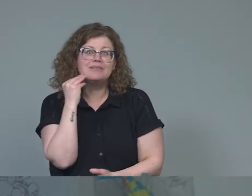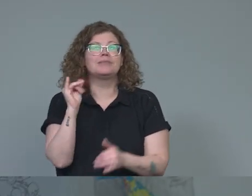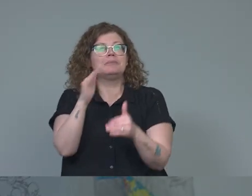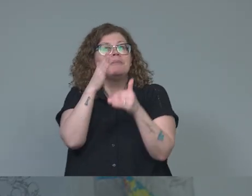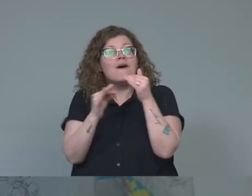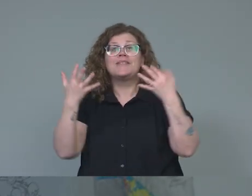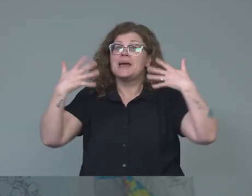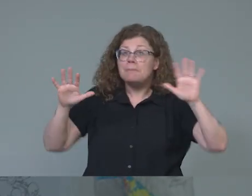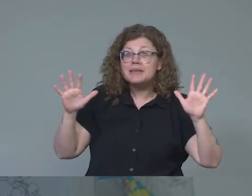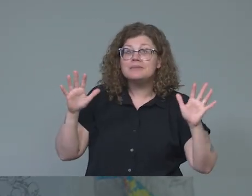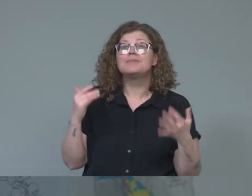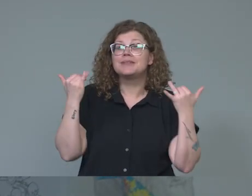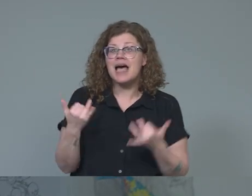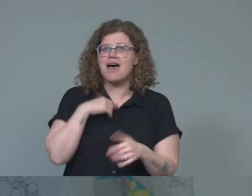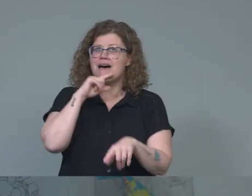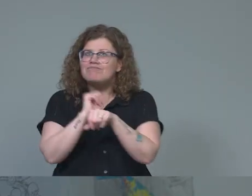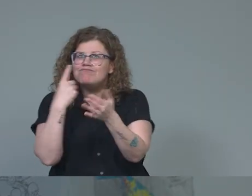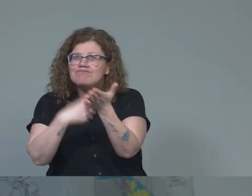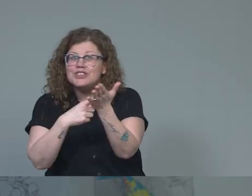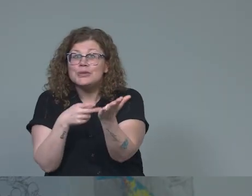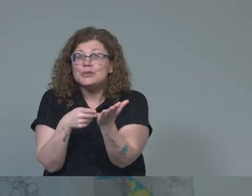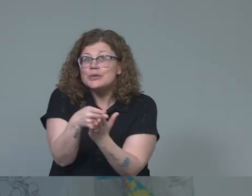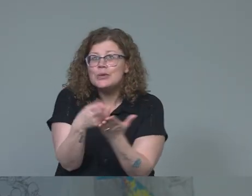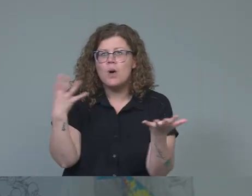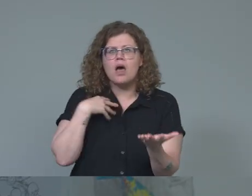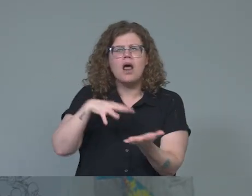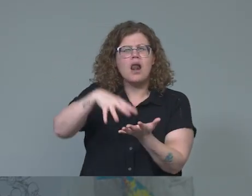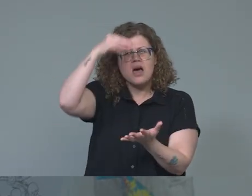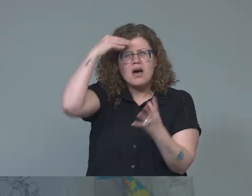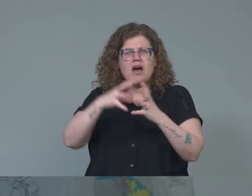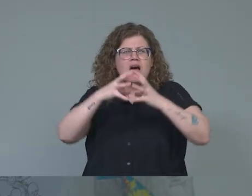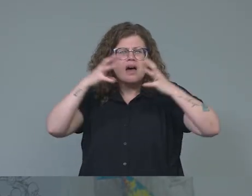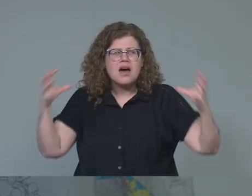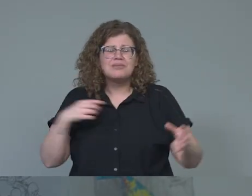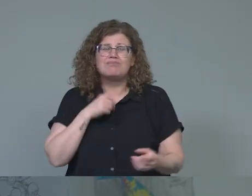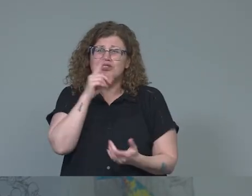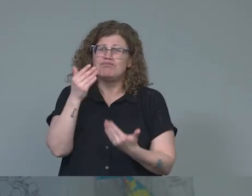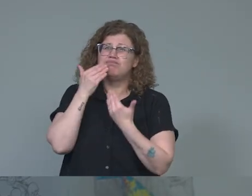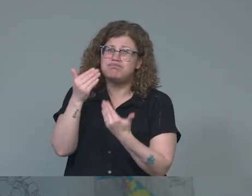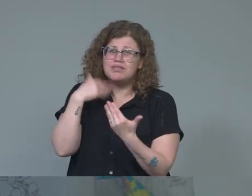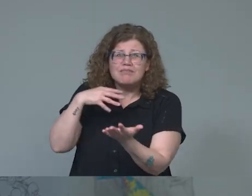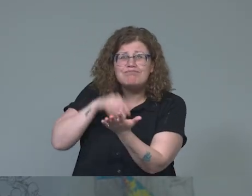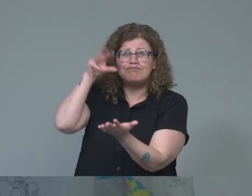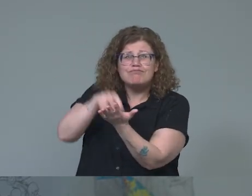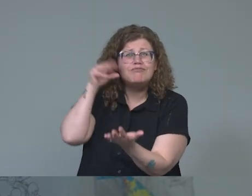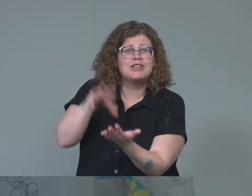my teeth, like, oh, I just learned something new. I learned a new step that I wasn't aware of.